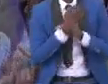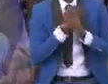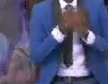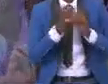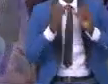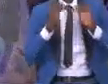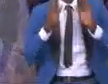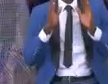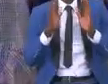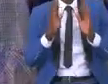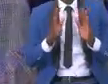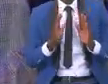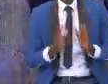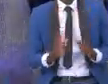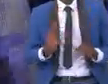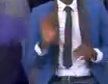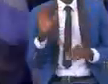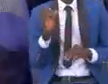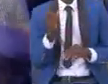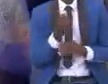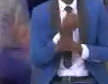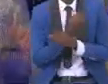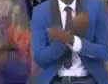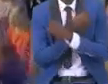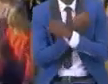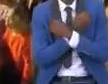love for me.